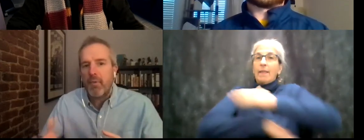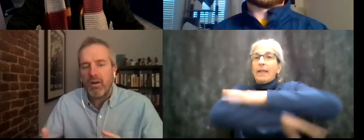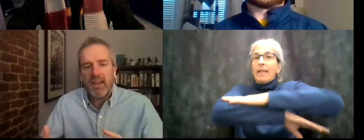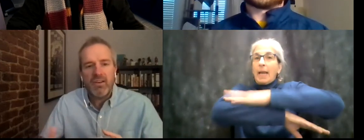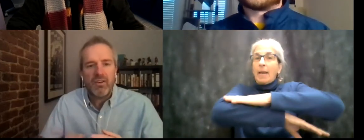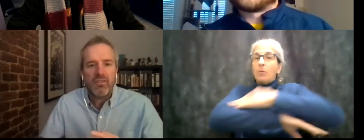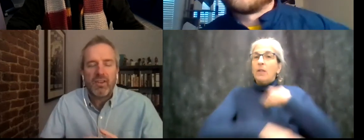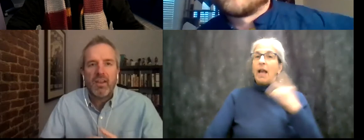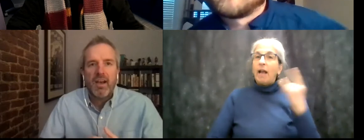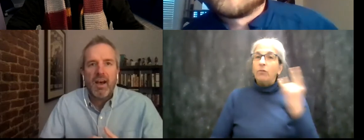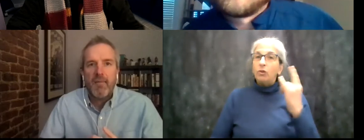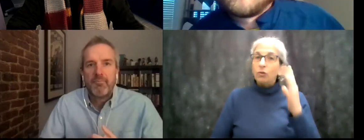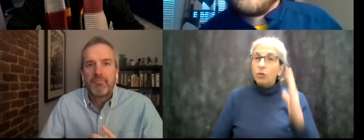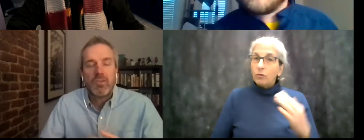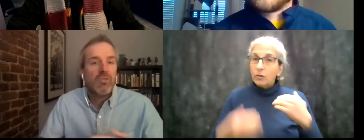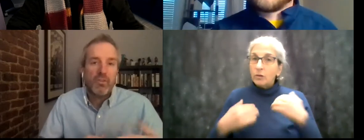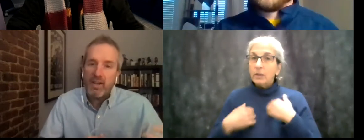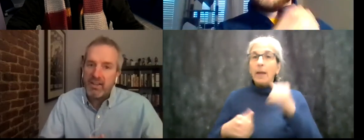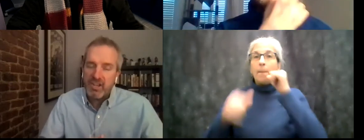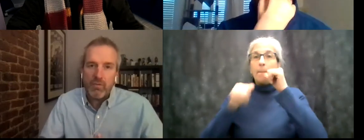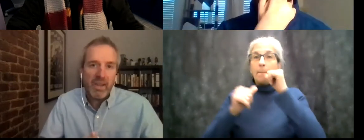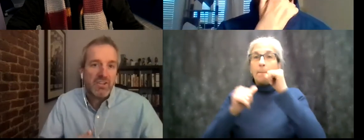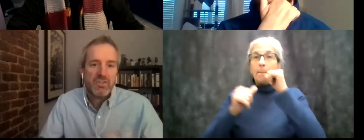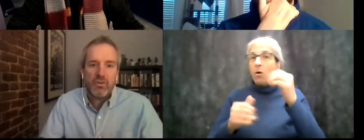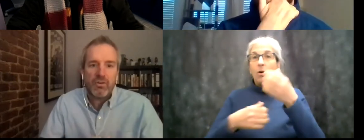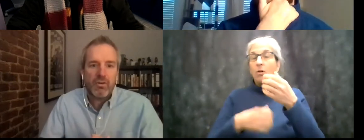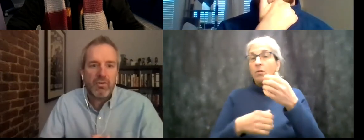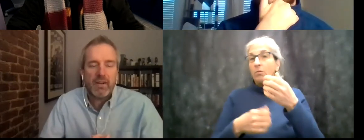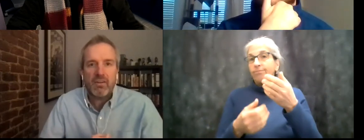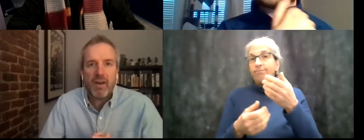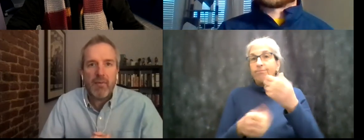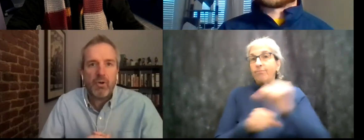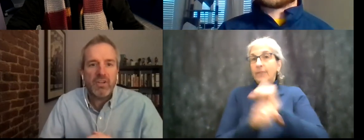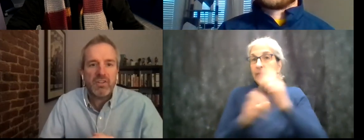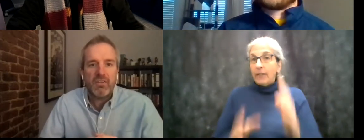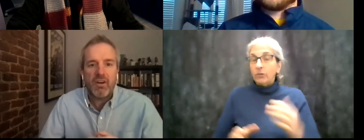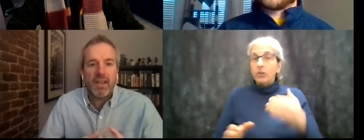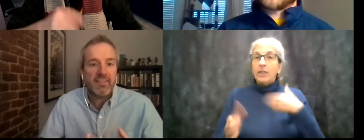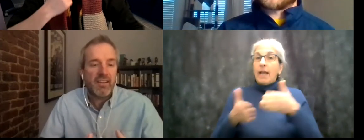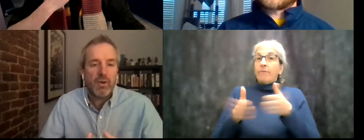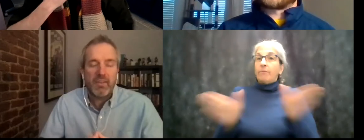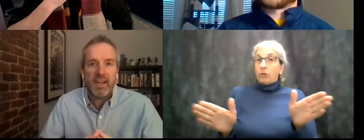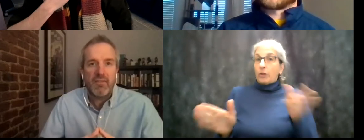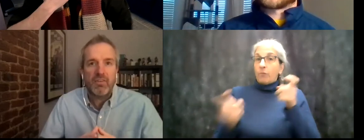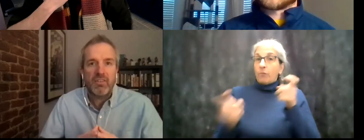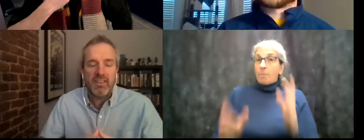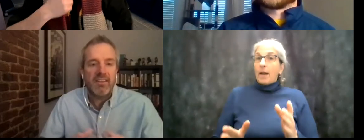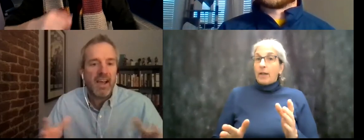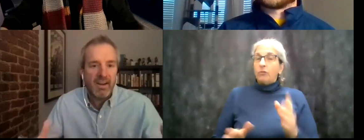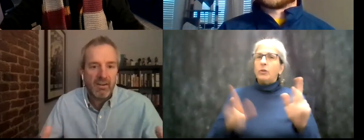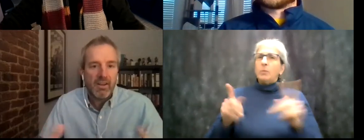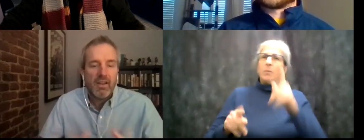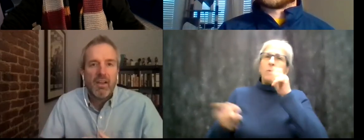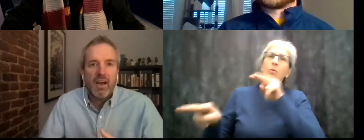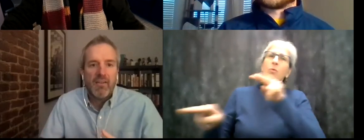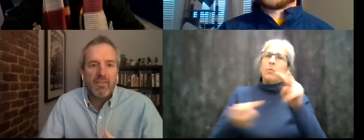got bartenders. You've also got general managers or director of operations on that side as well that kind of oversee the